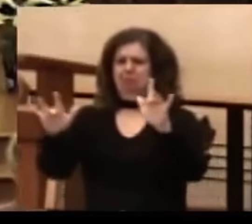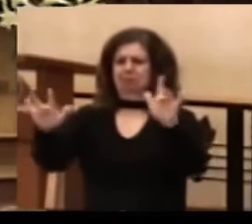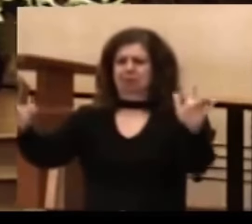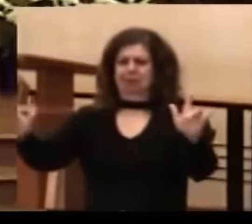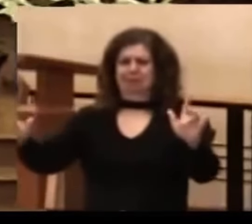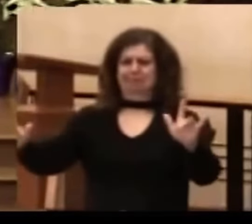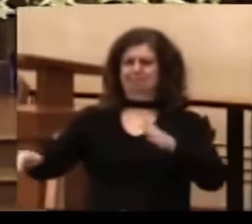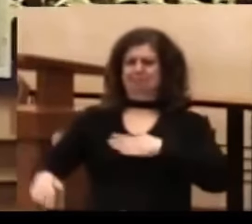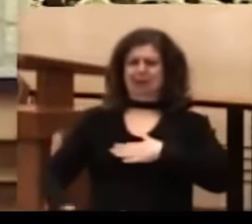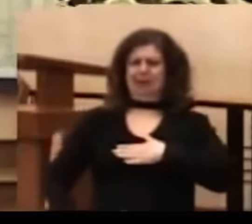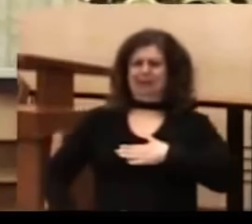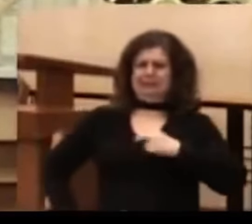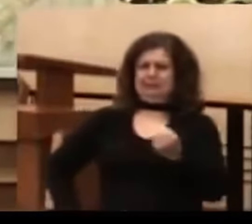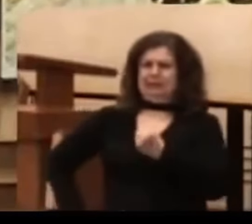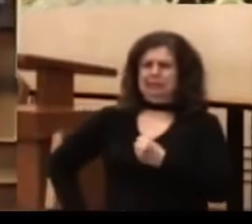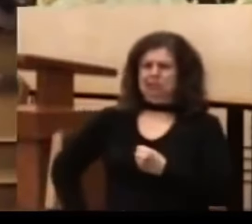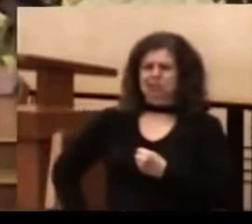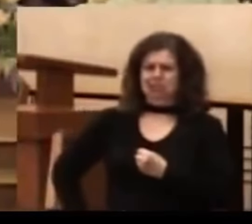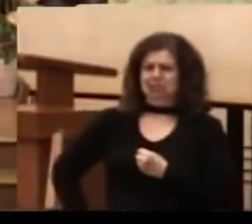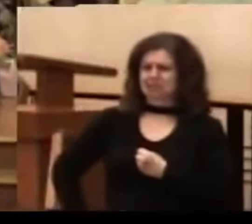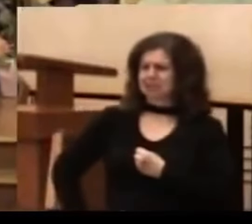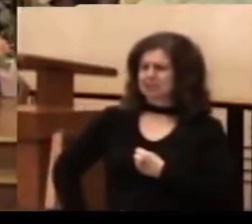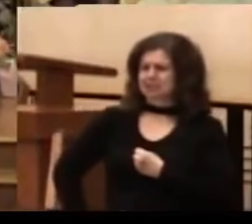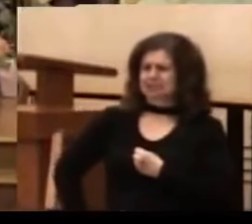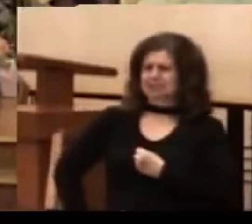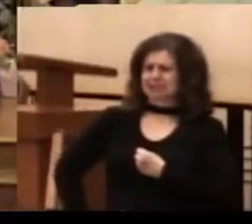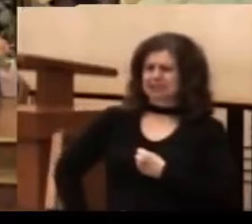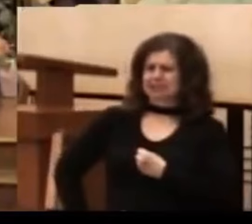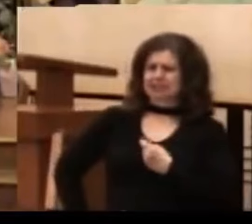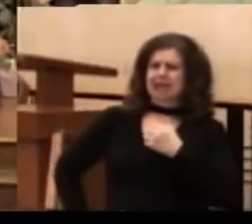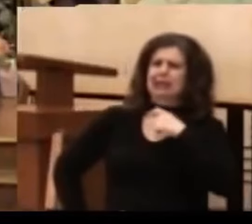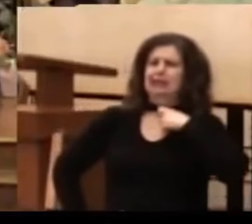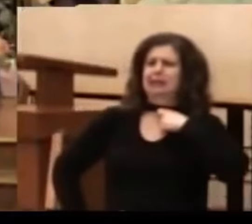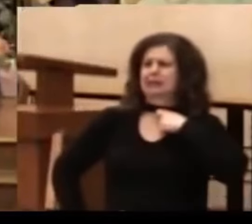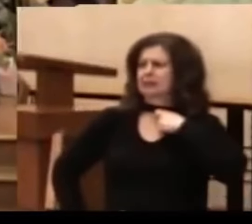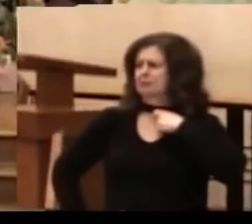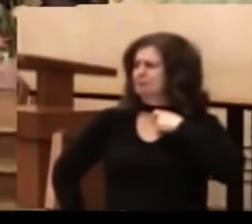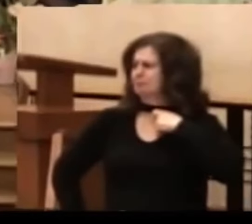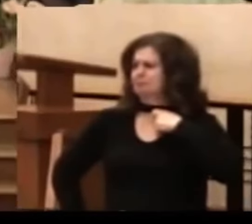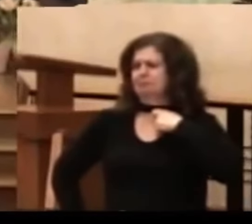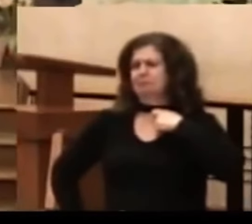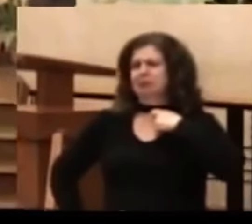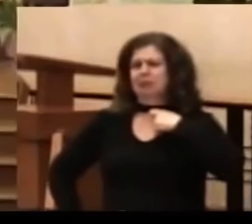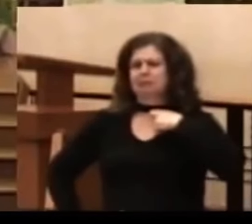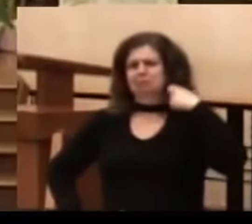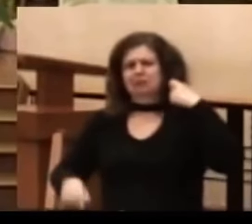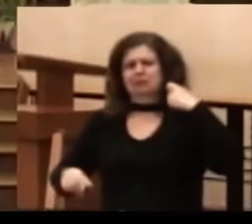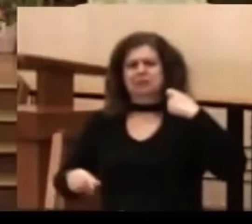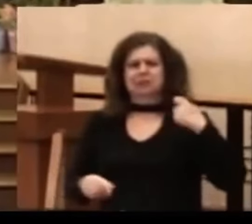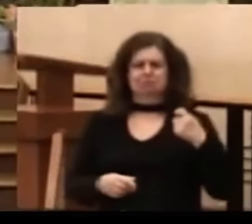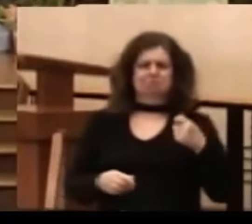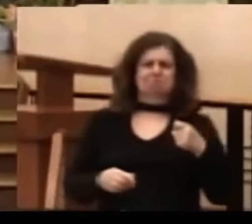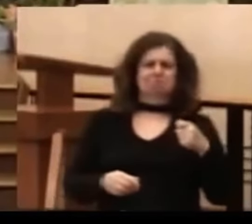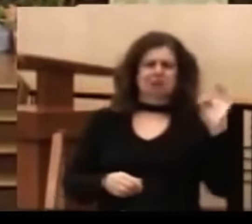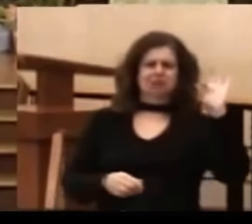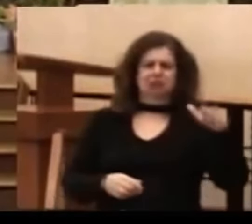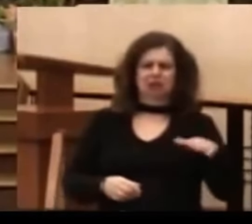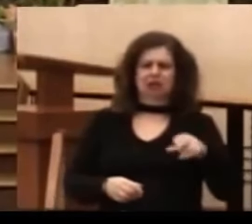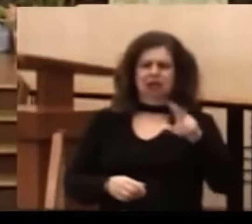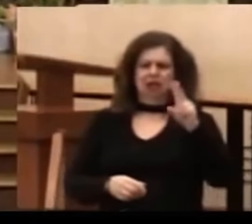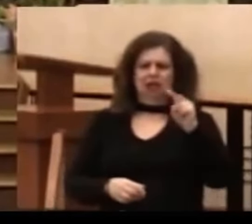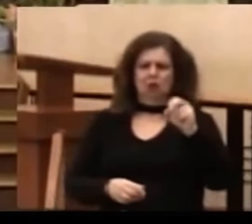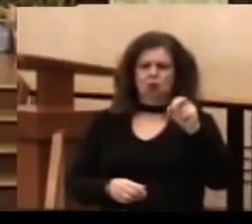my gosh, that executed Pastor Norman Wallflower, he told me that it was